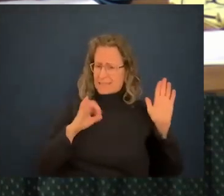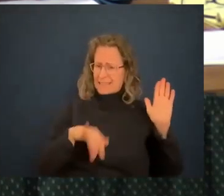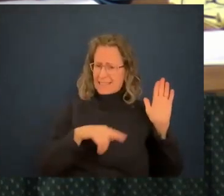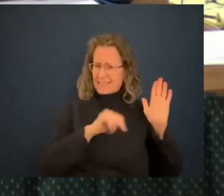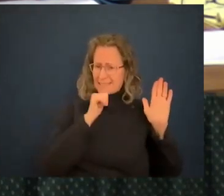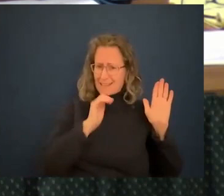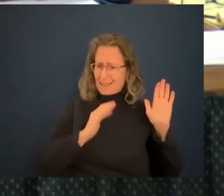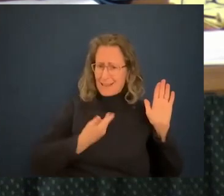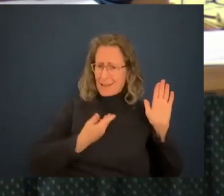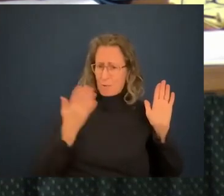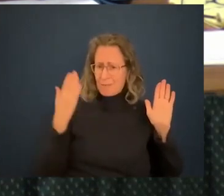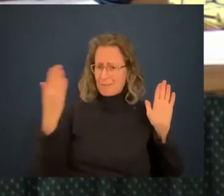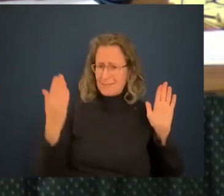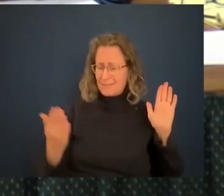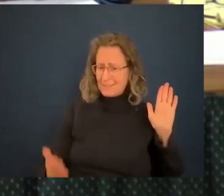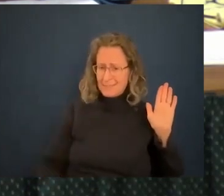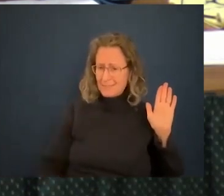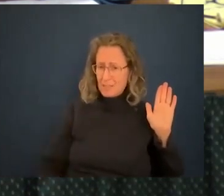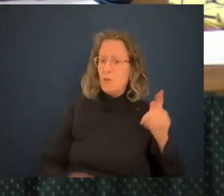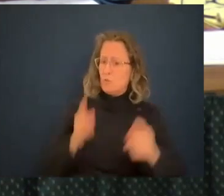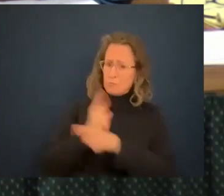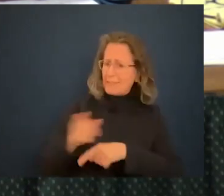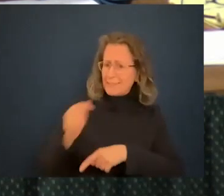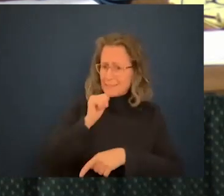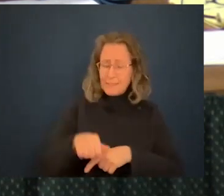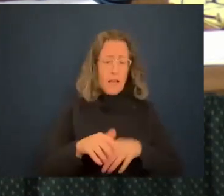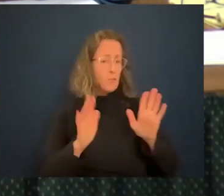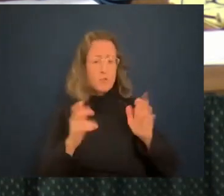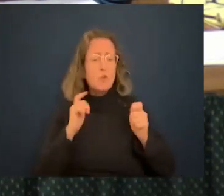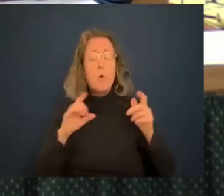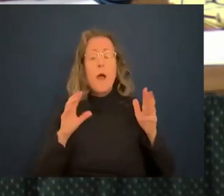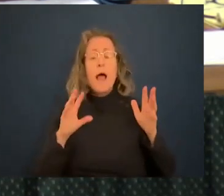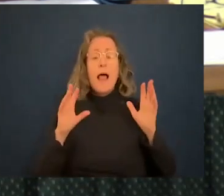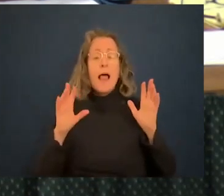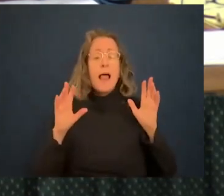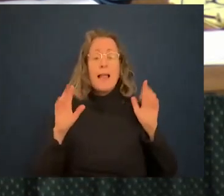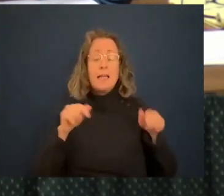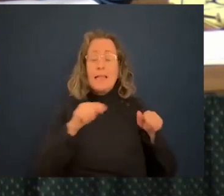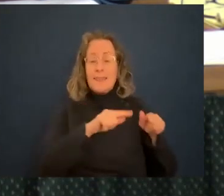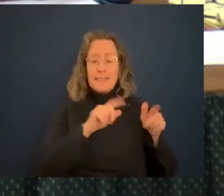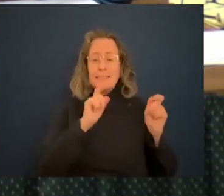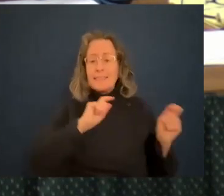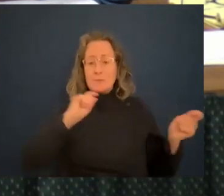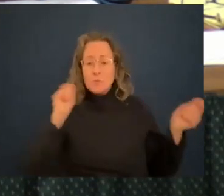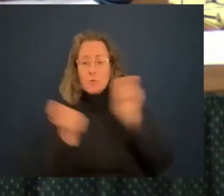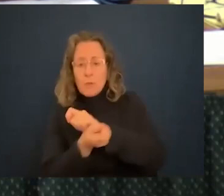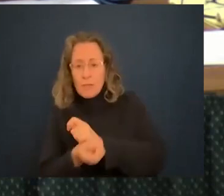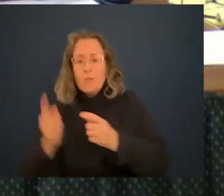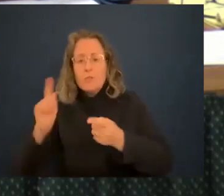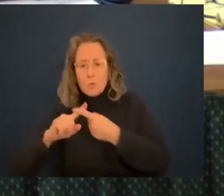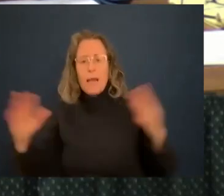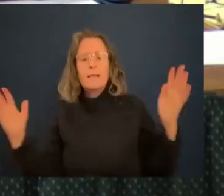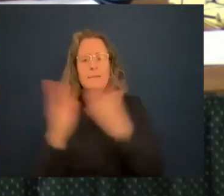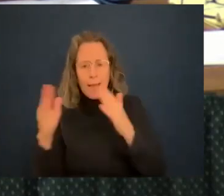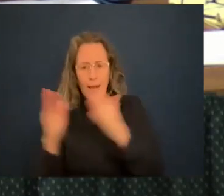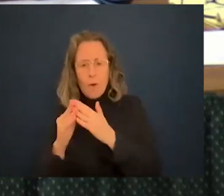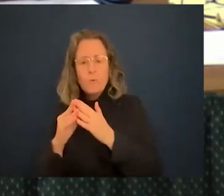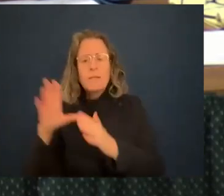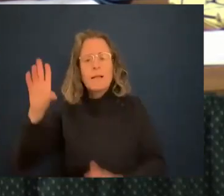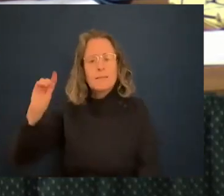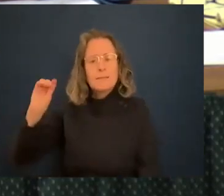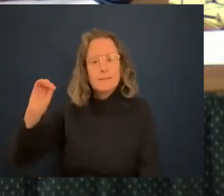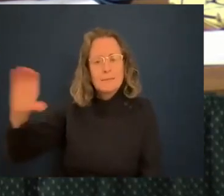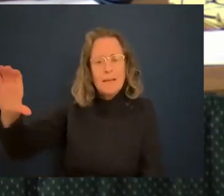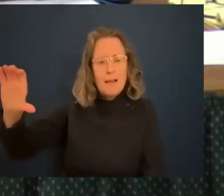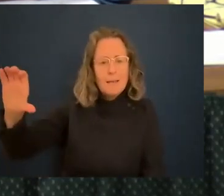not it's definitely not then you need to let this go make it our own as a town absolutely then I'm really